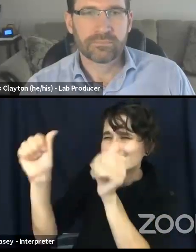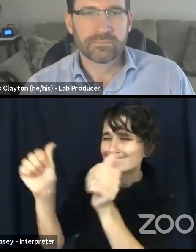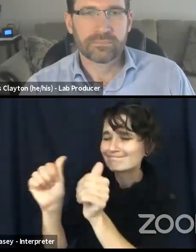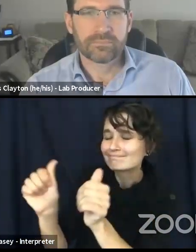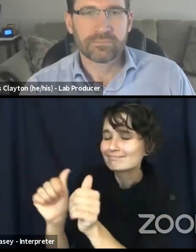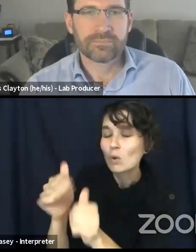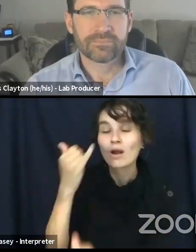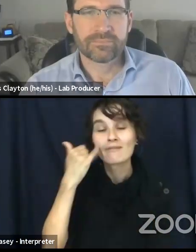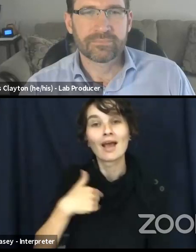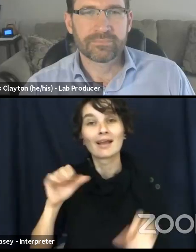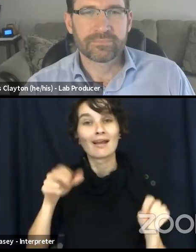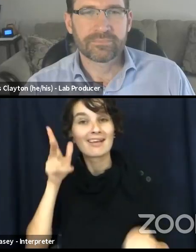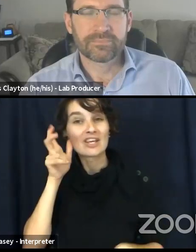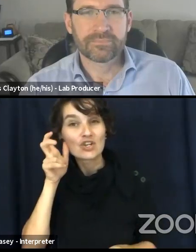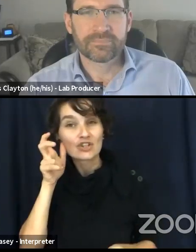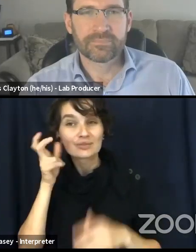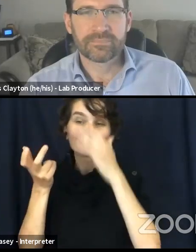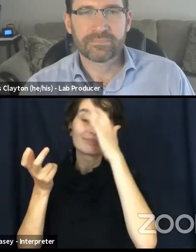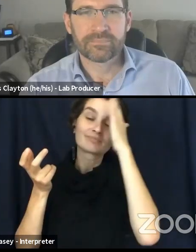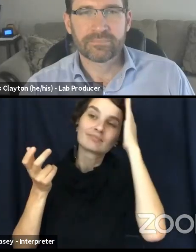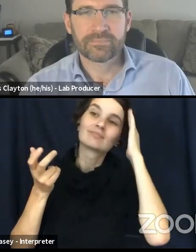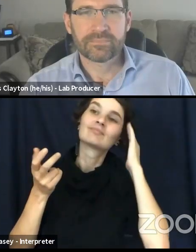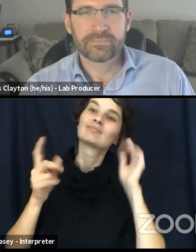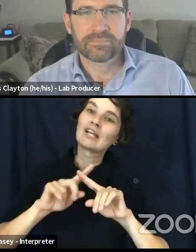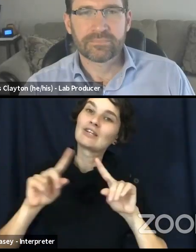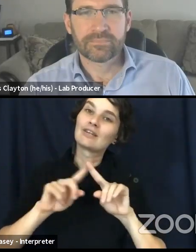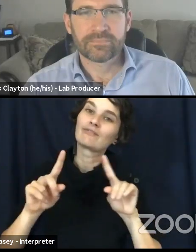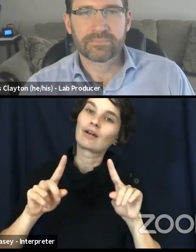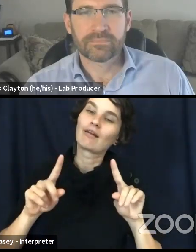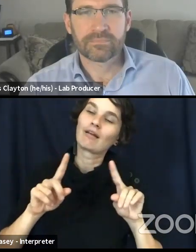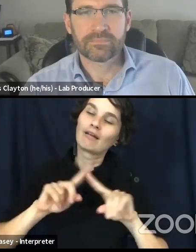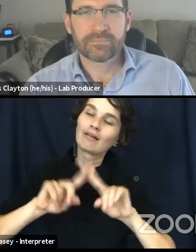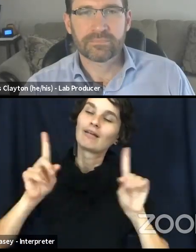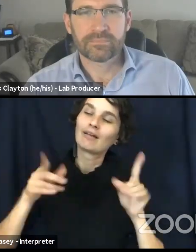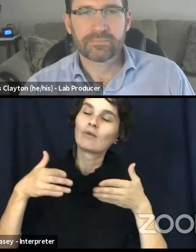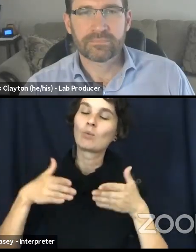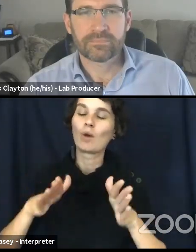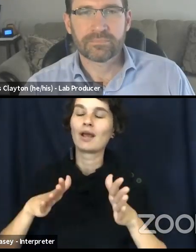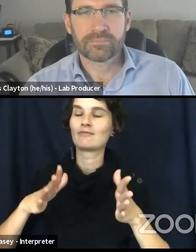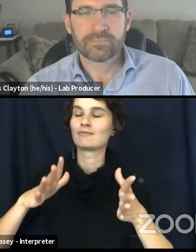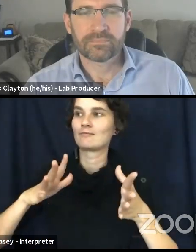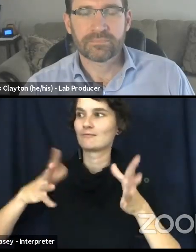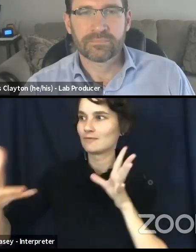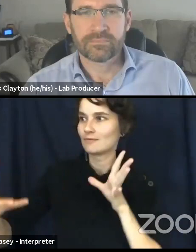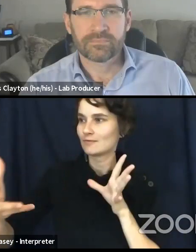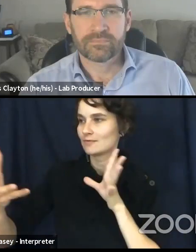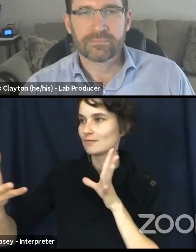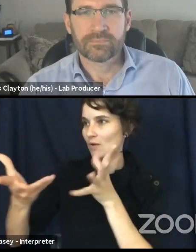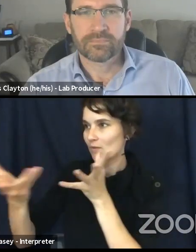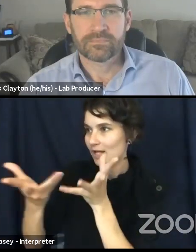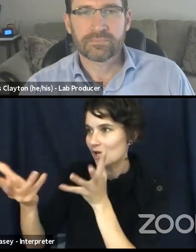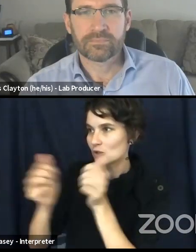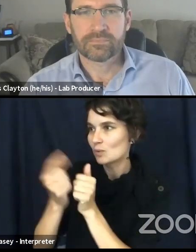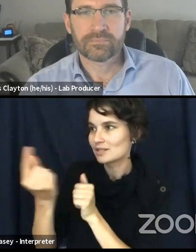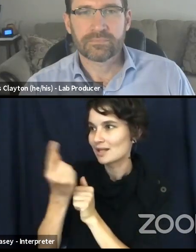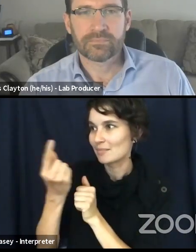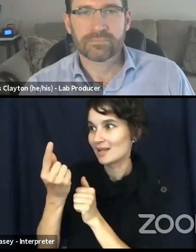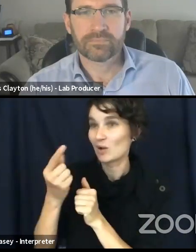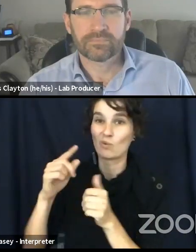you know, there's a different way of engaging with something if you're not trying to do the same thing that you've done before, which is also